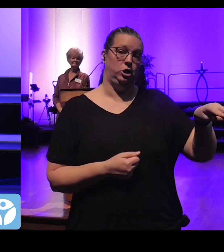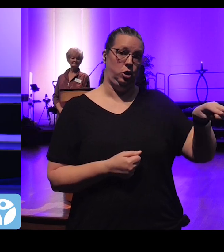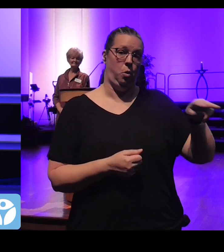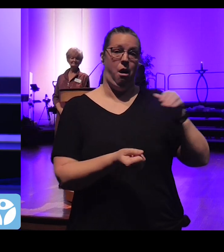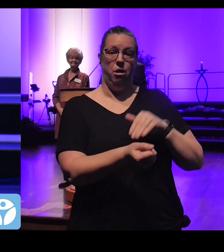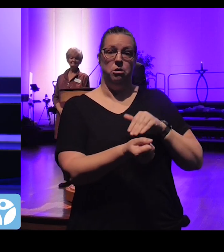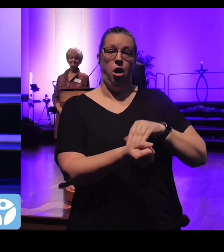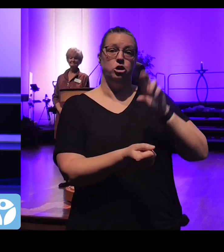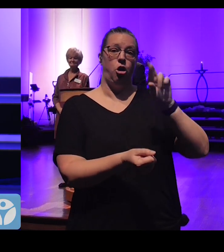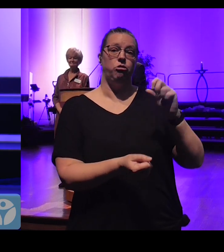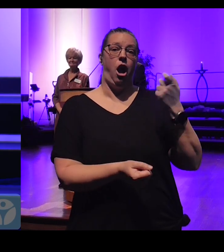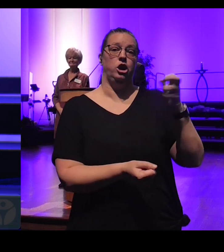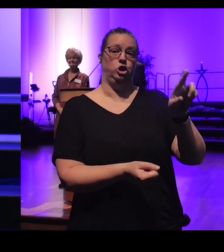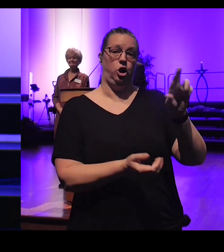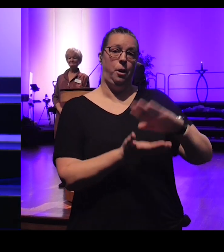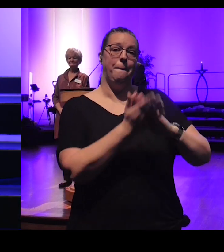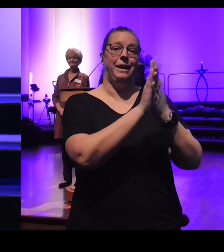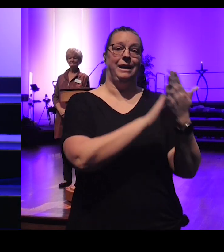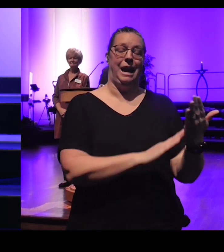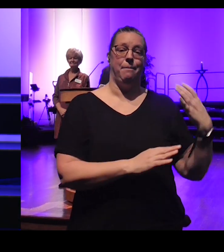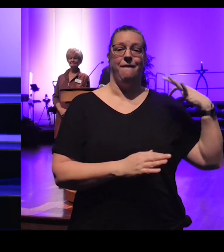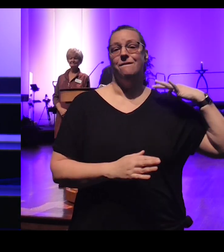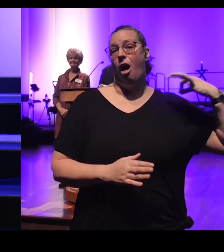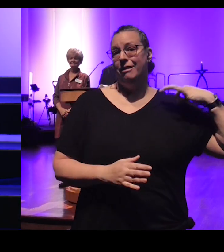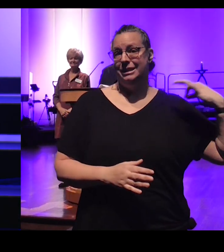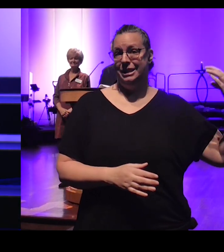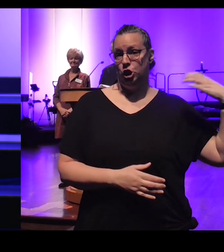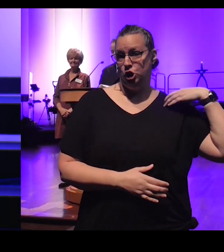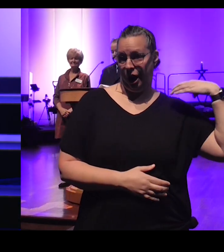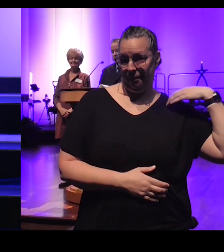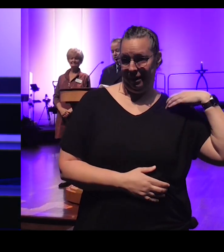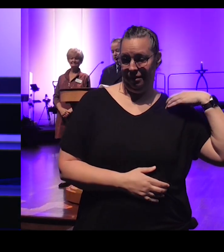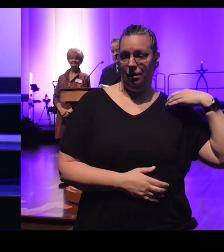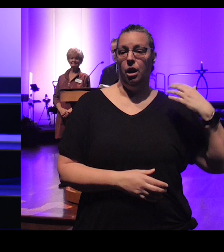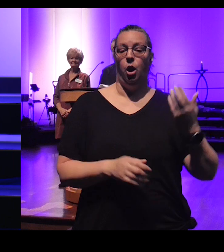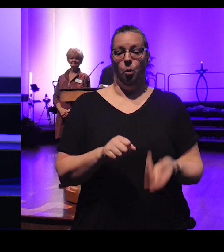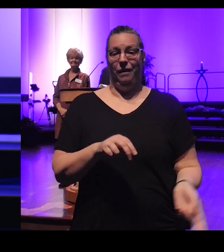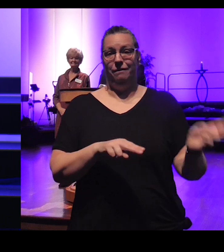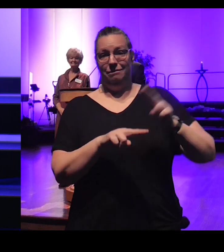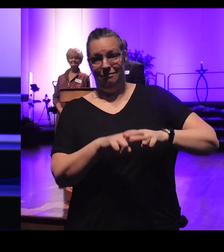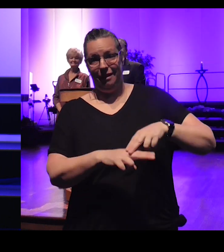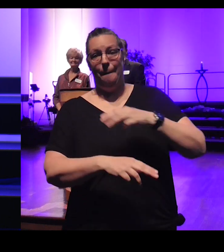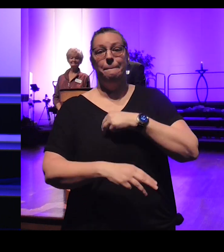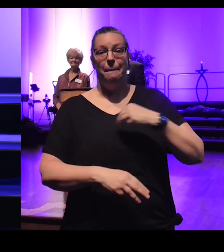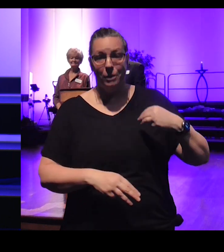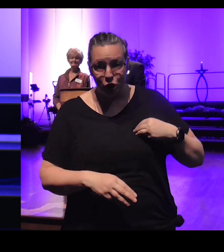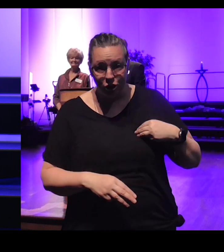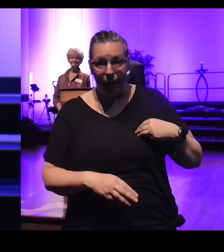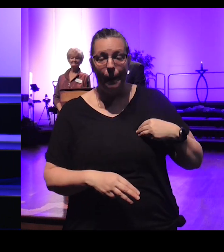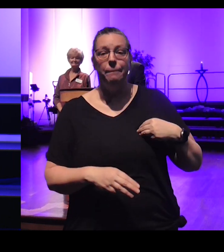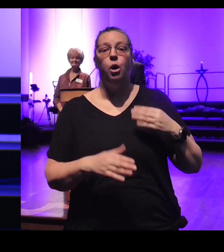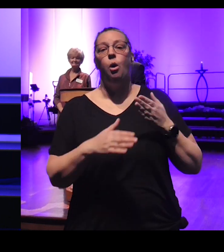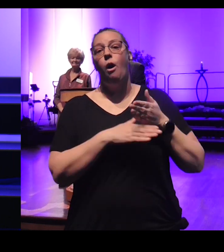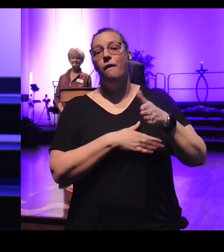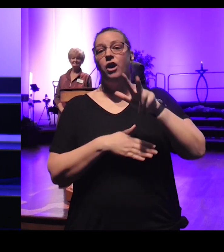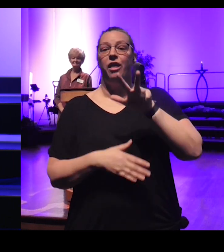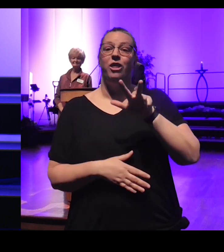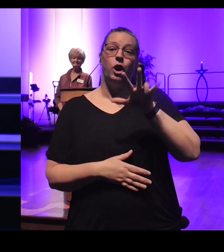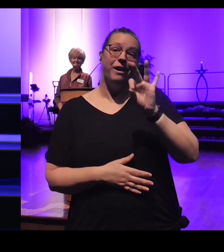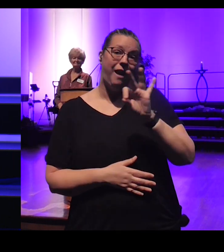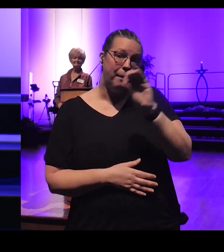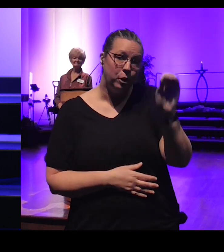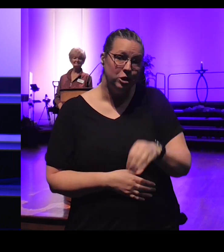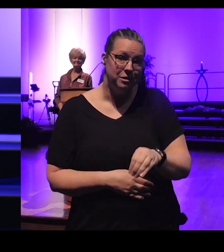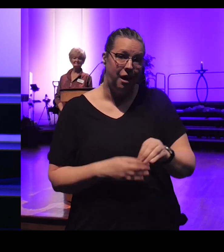the Foundation's volunteer chairman. Since then, we have increased membership in the Nautilus Society by over